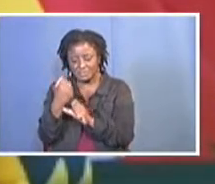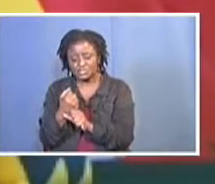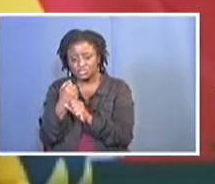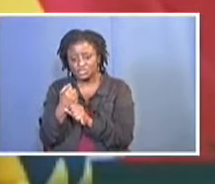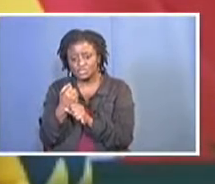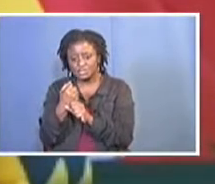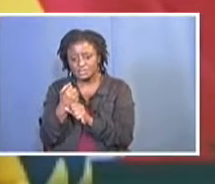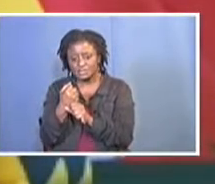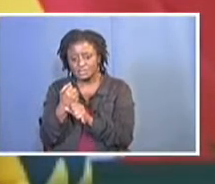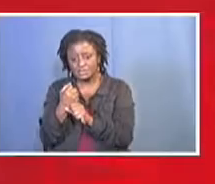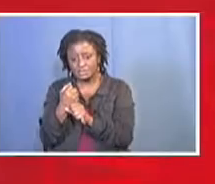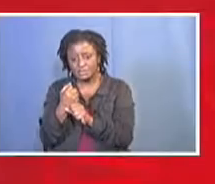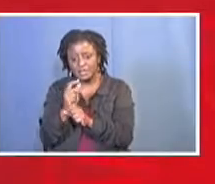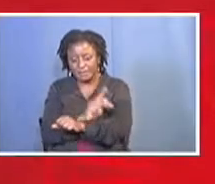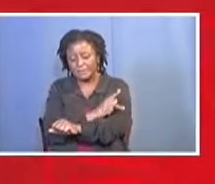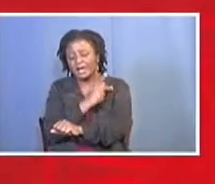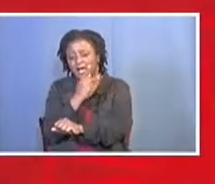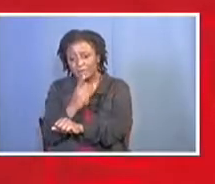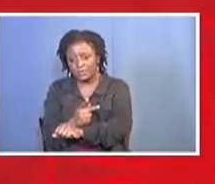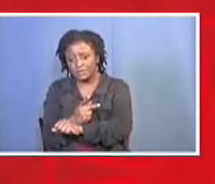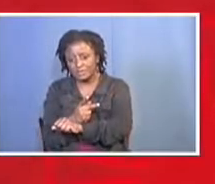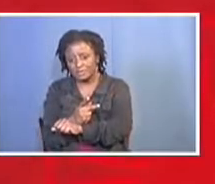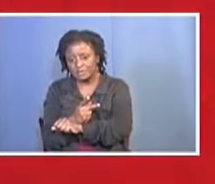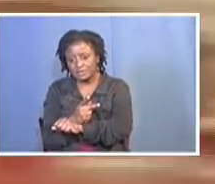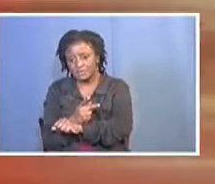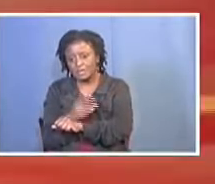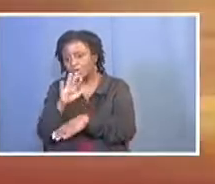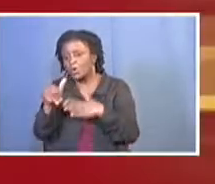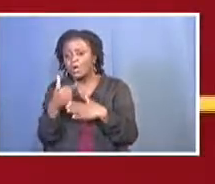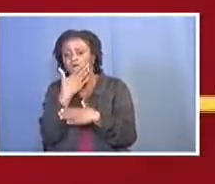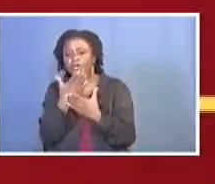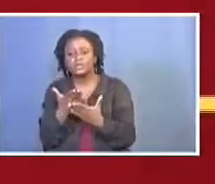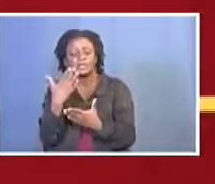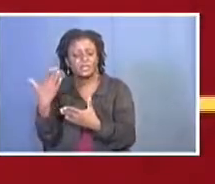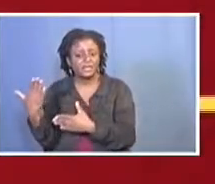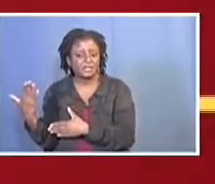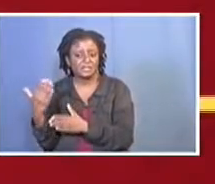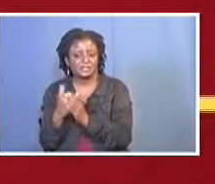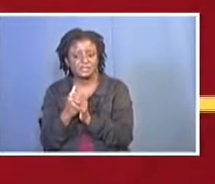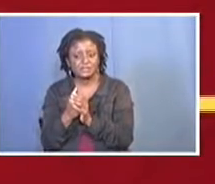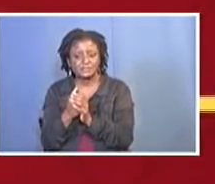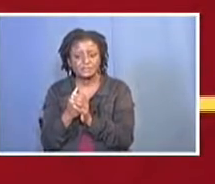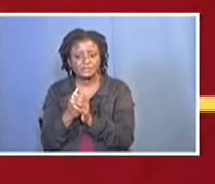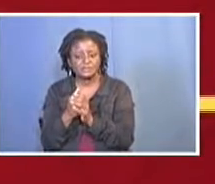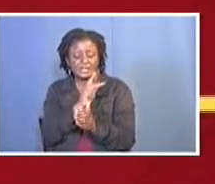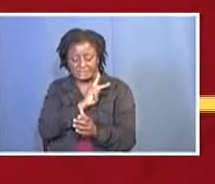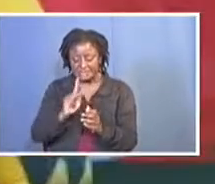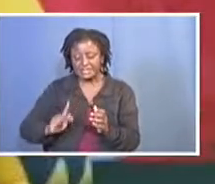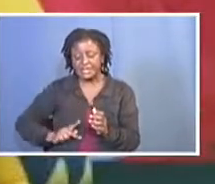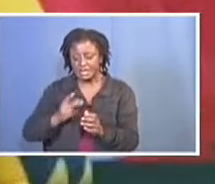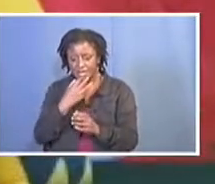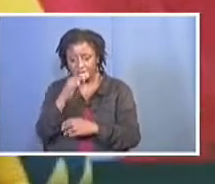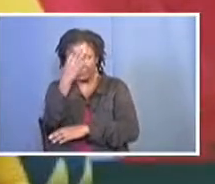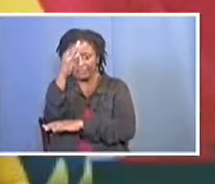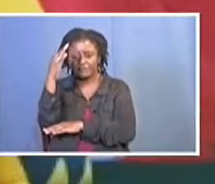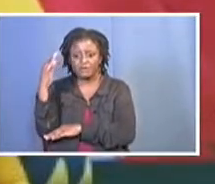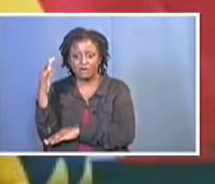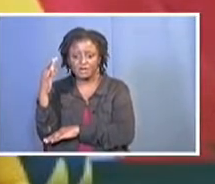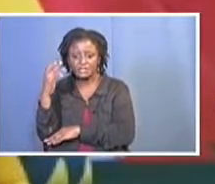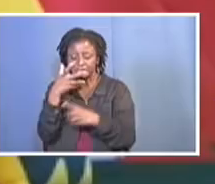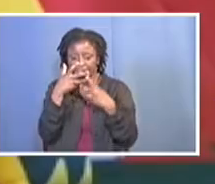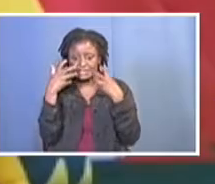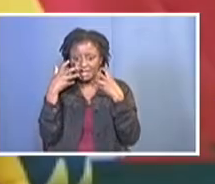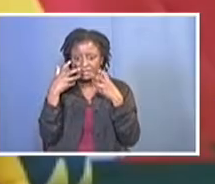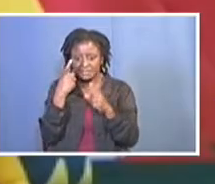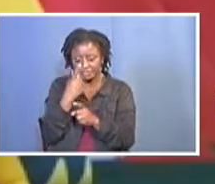and power and all the good things. So it's the king of the forest. So the tiger is a